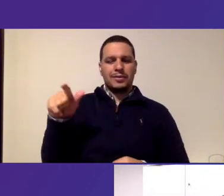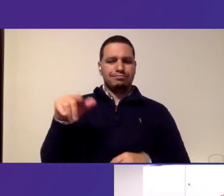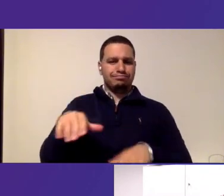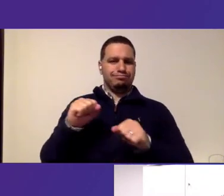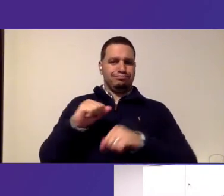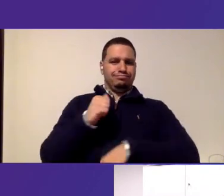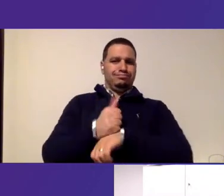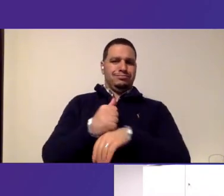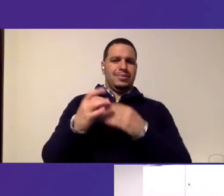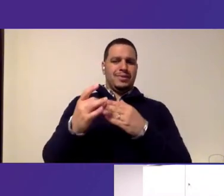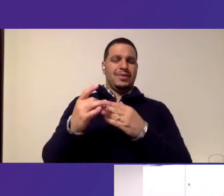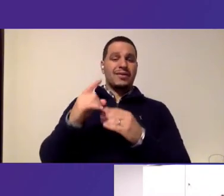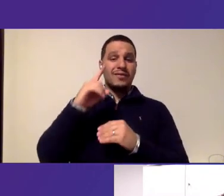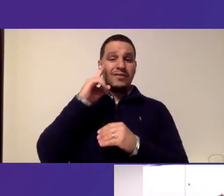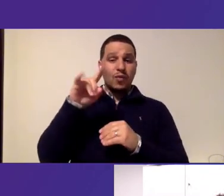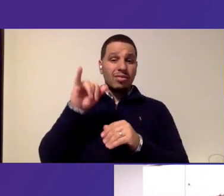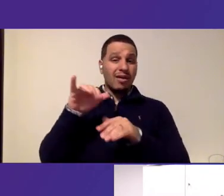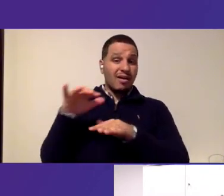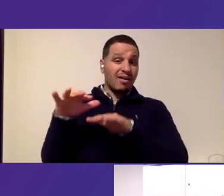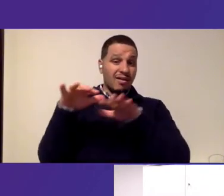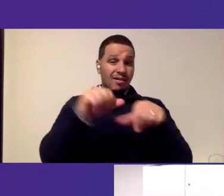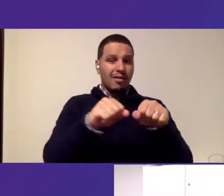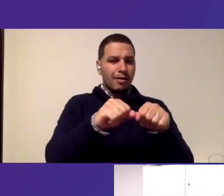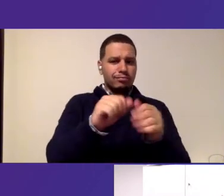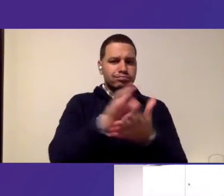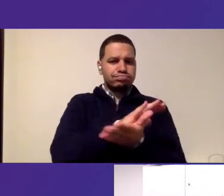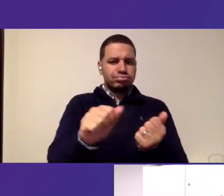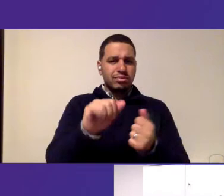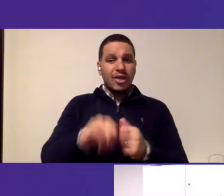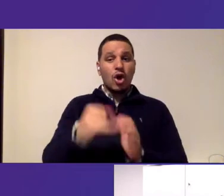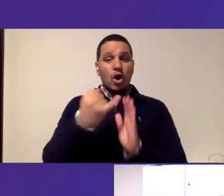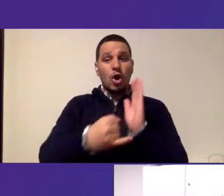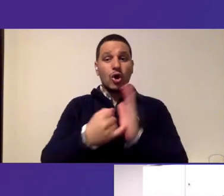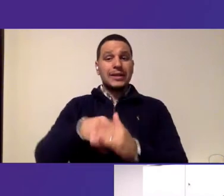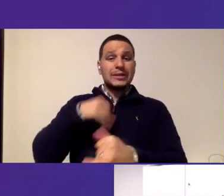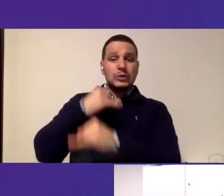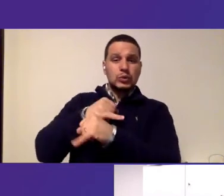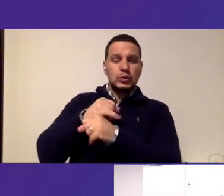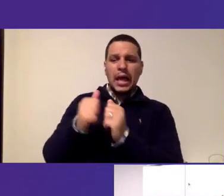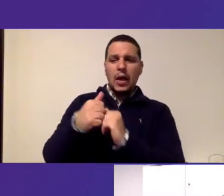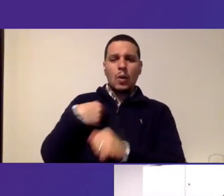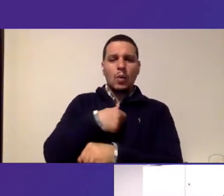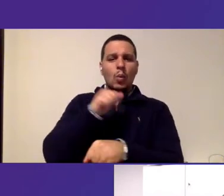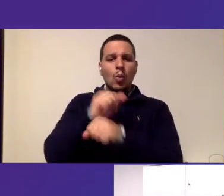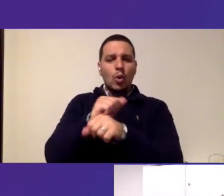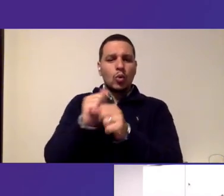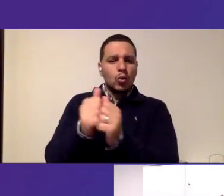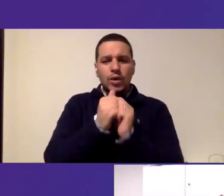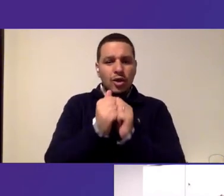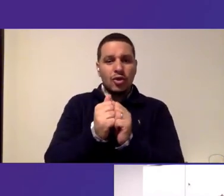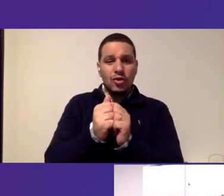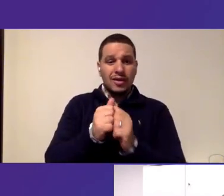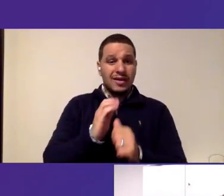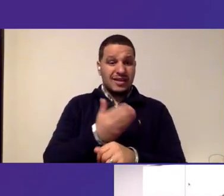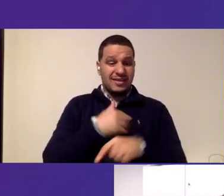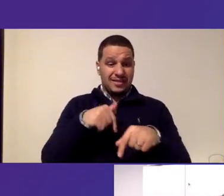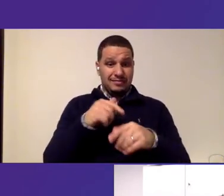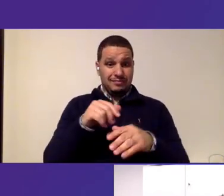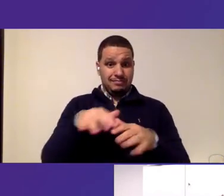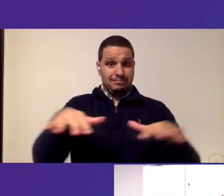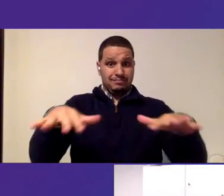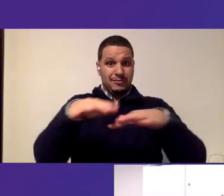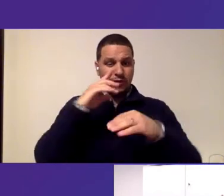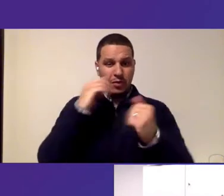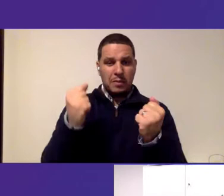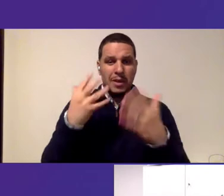the decolonization of arts institutions and how we work with one another within our sector for many years. Having